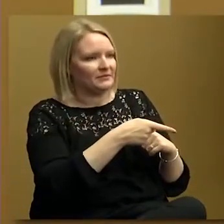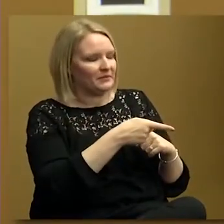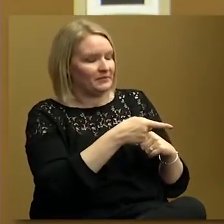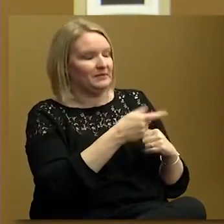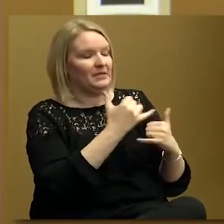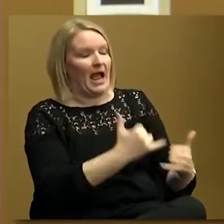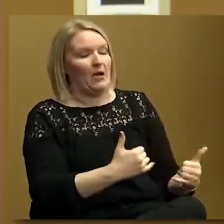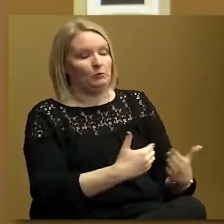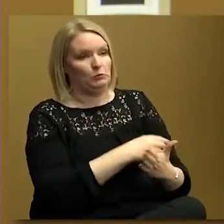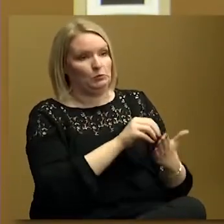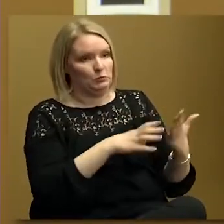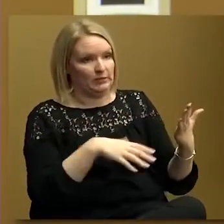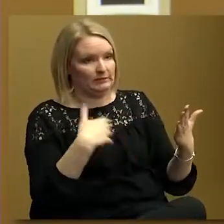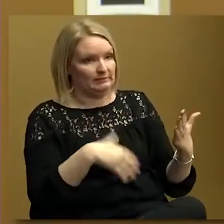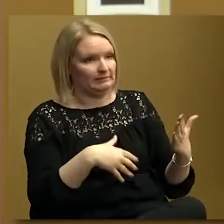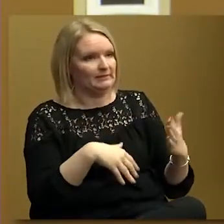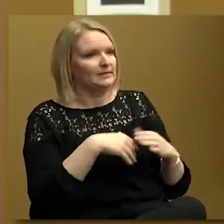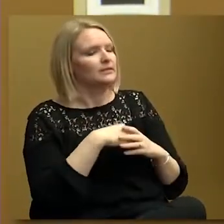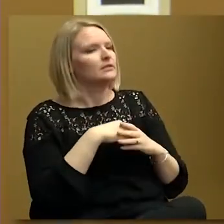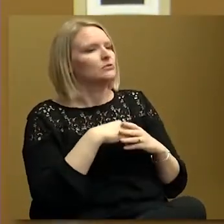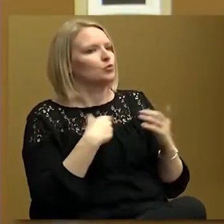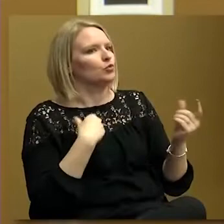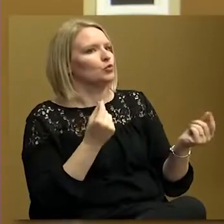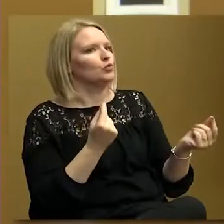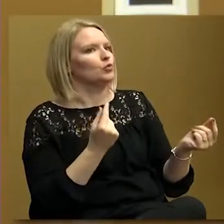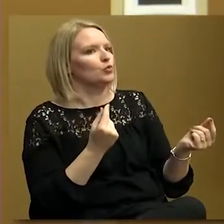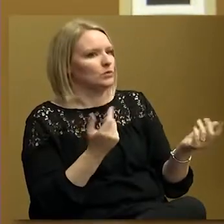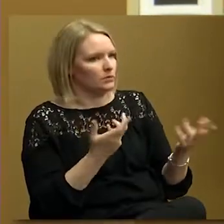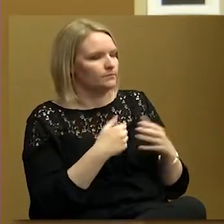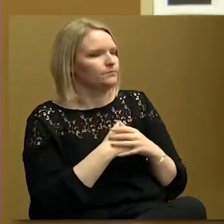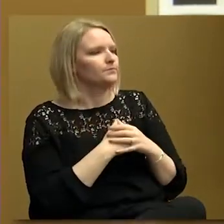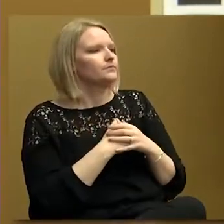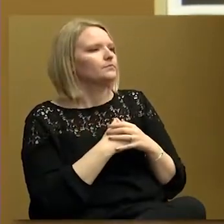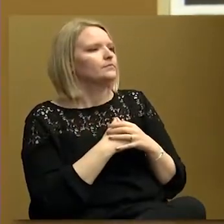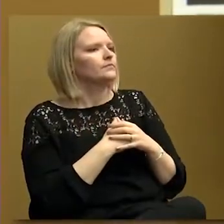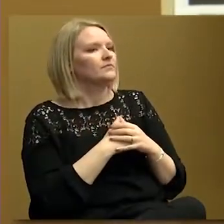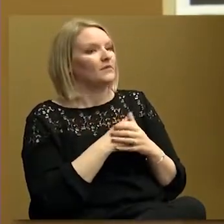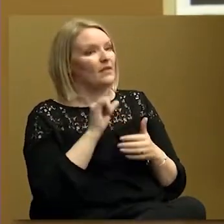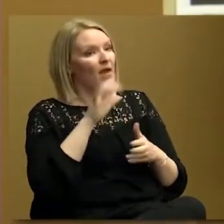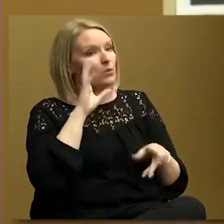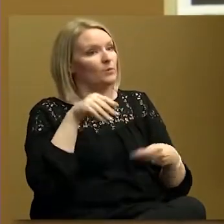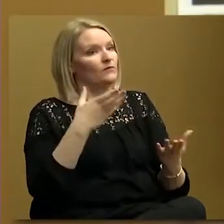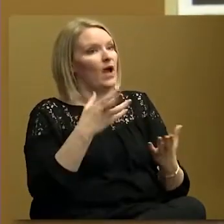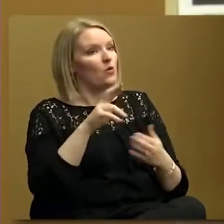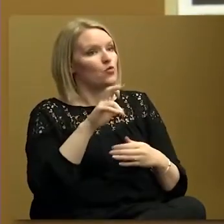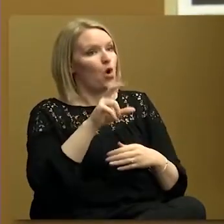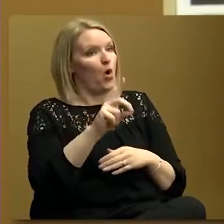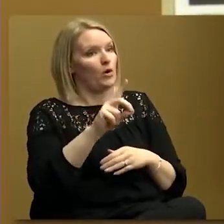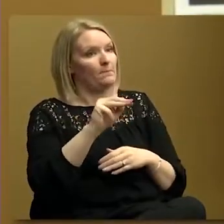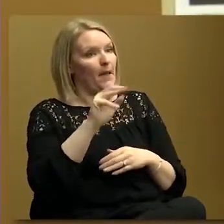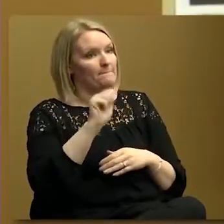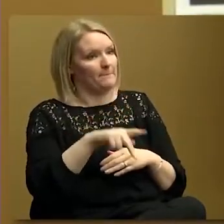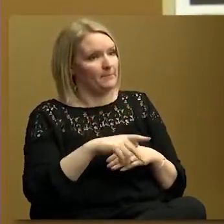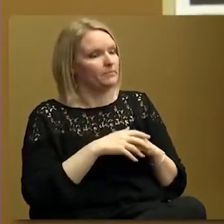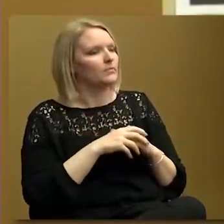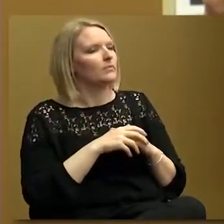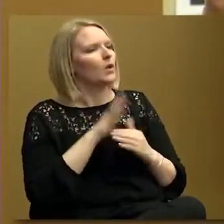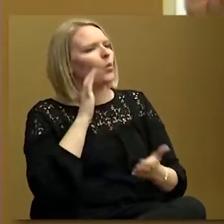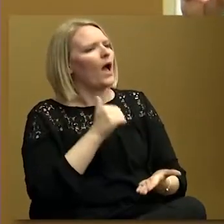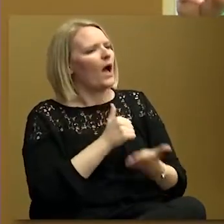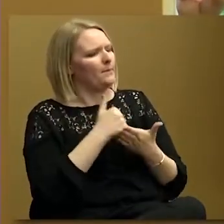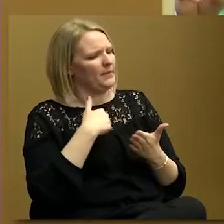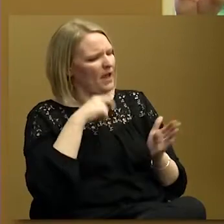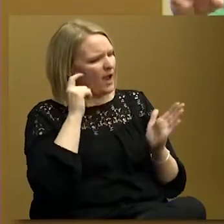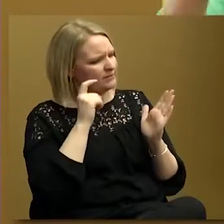this now. Now what do I do? So it provides that roadmap. It helps you to identify where that